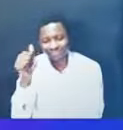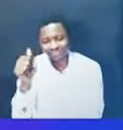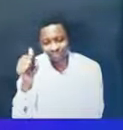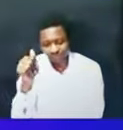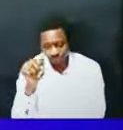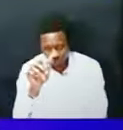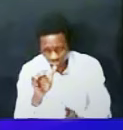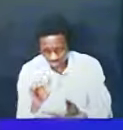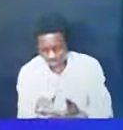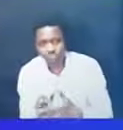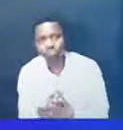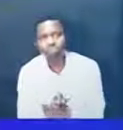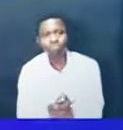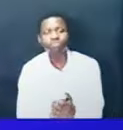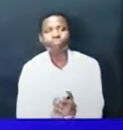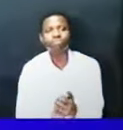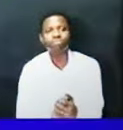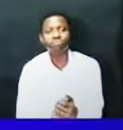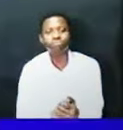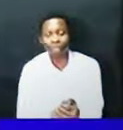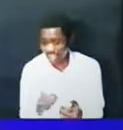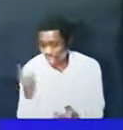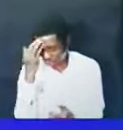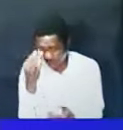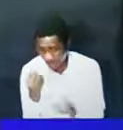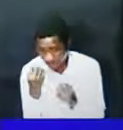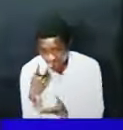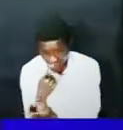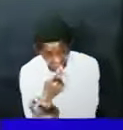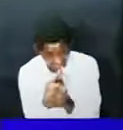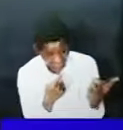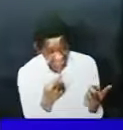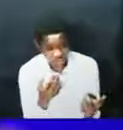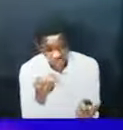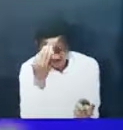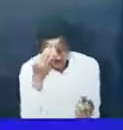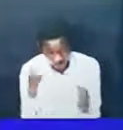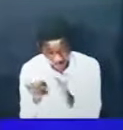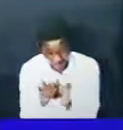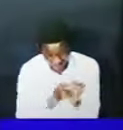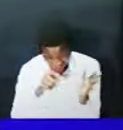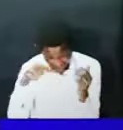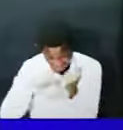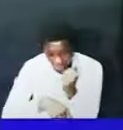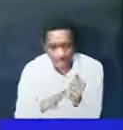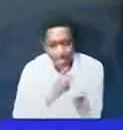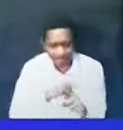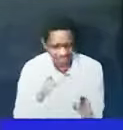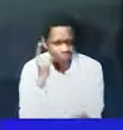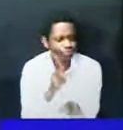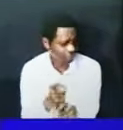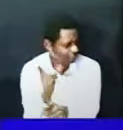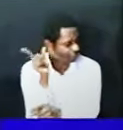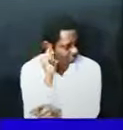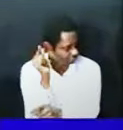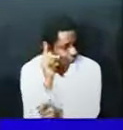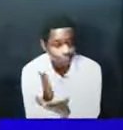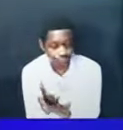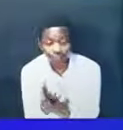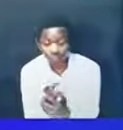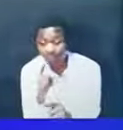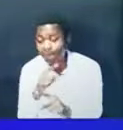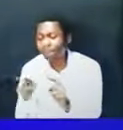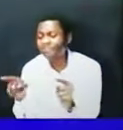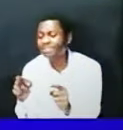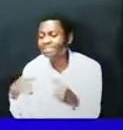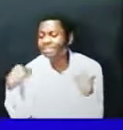I know so many of you are so conversant with the scriptures, but pay attention to them. But the